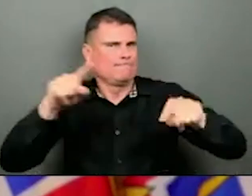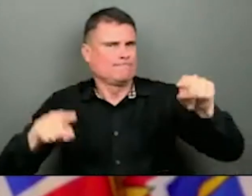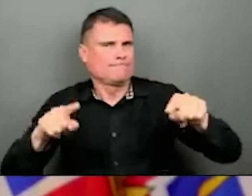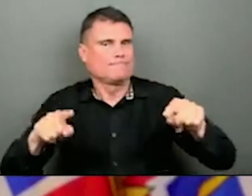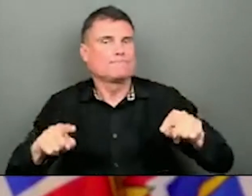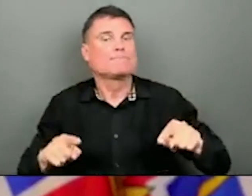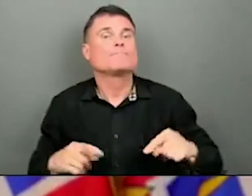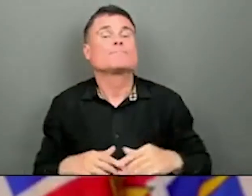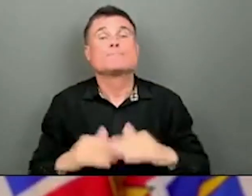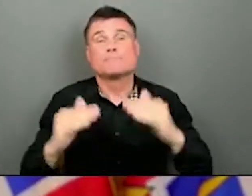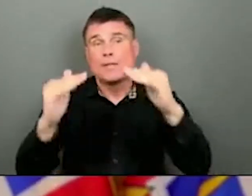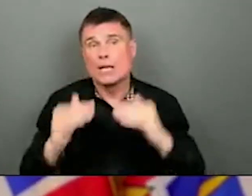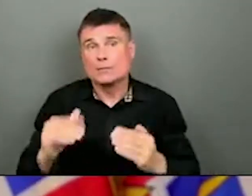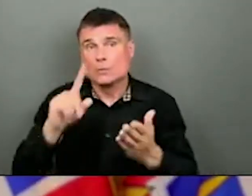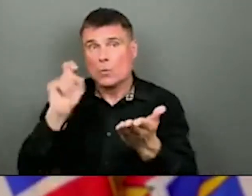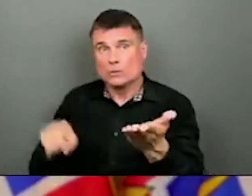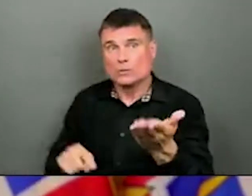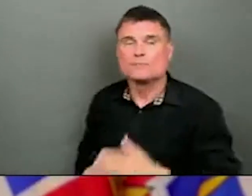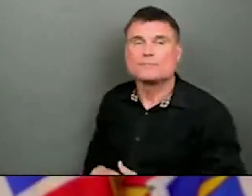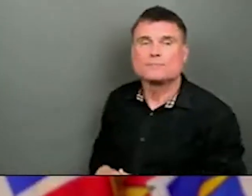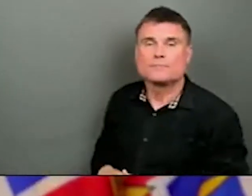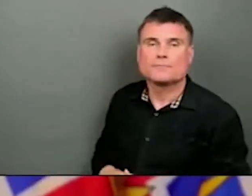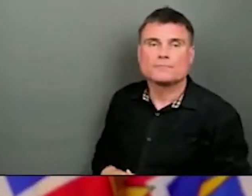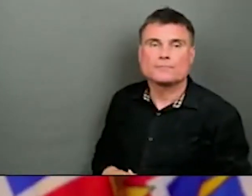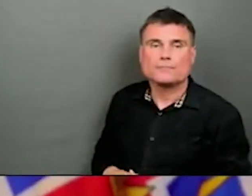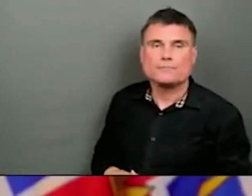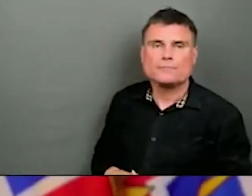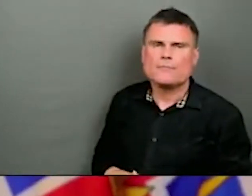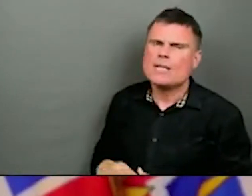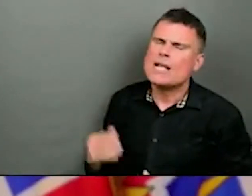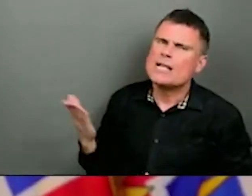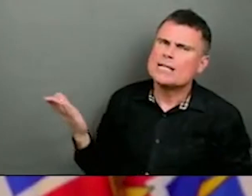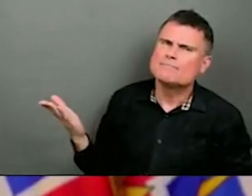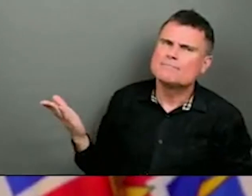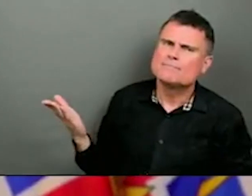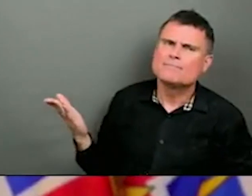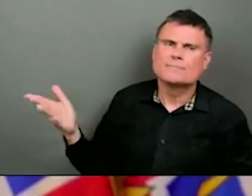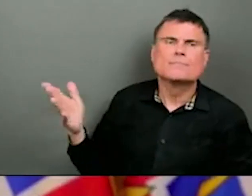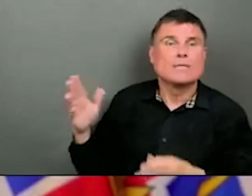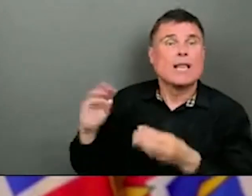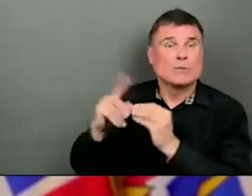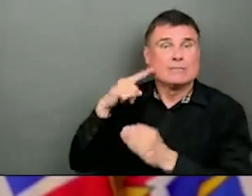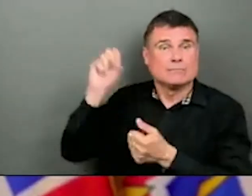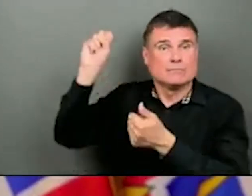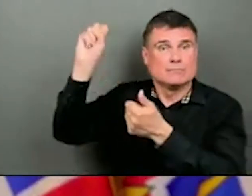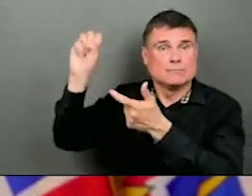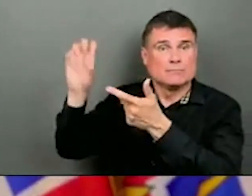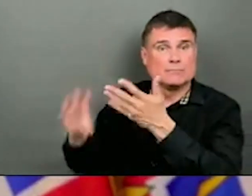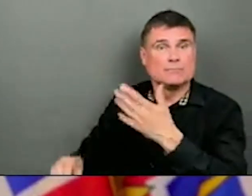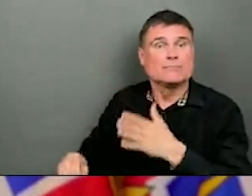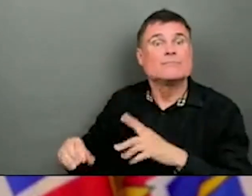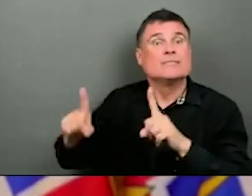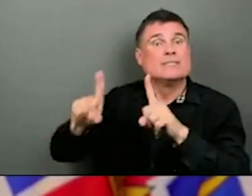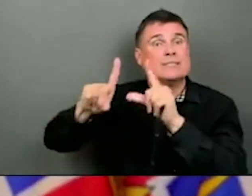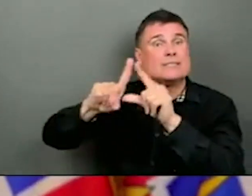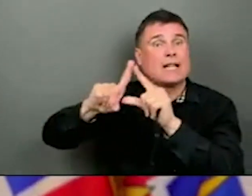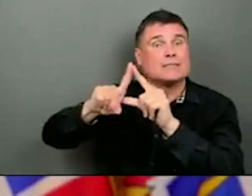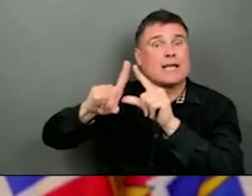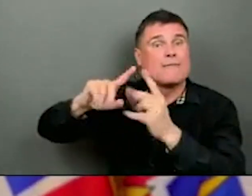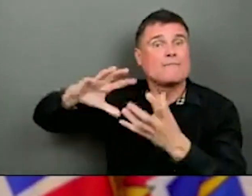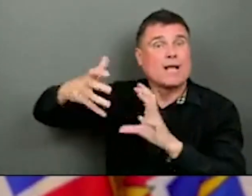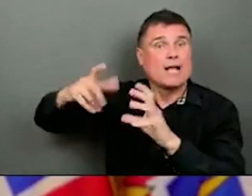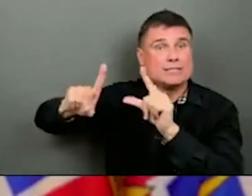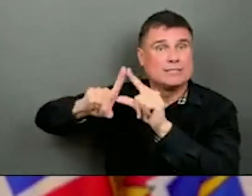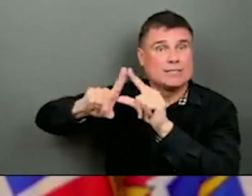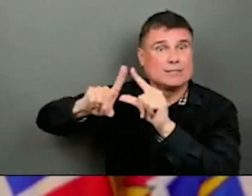Dr. Henry, the modeling shows that the Delta variant continues to grow. Yes, you acknowledged it's a smaller number because we don't have as